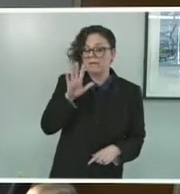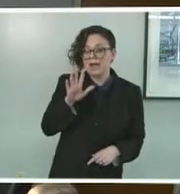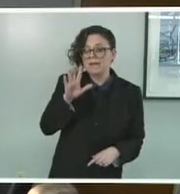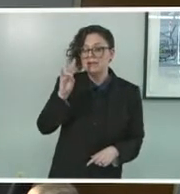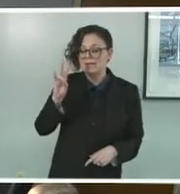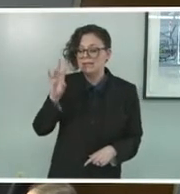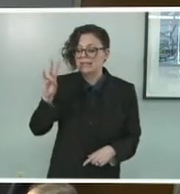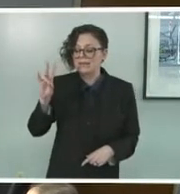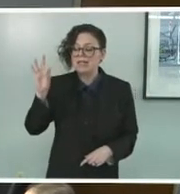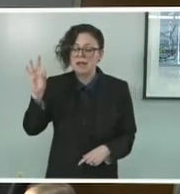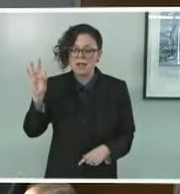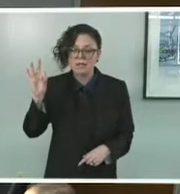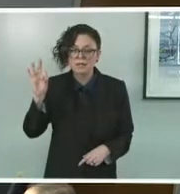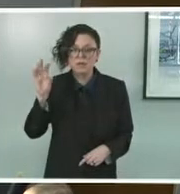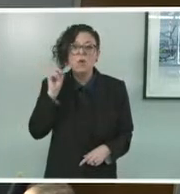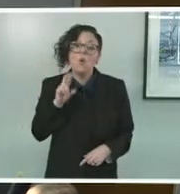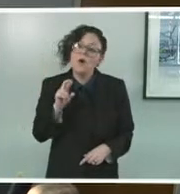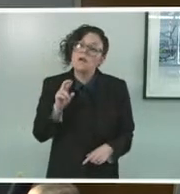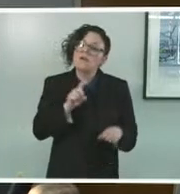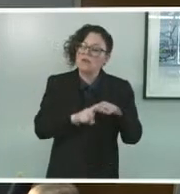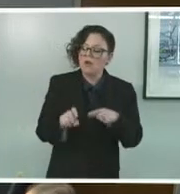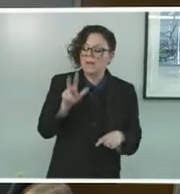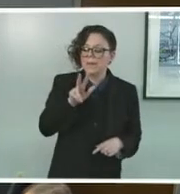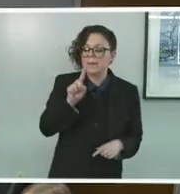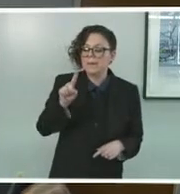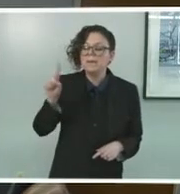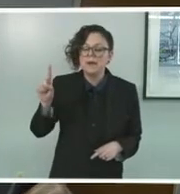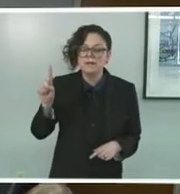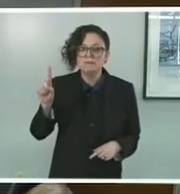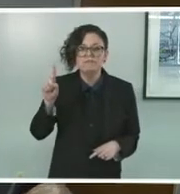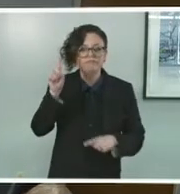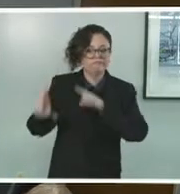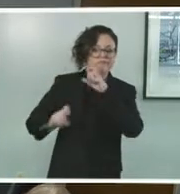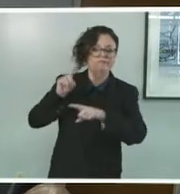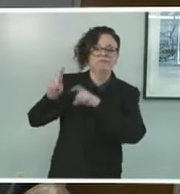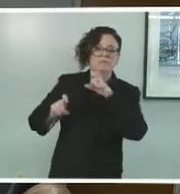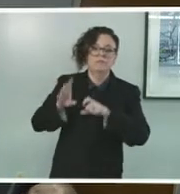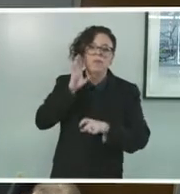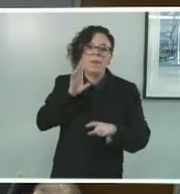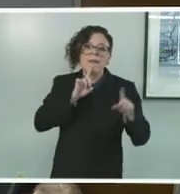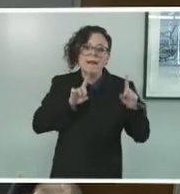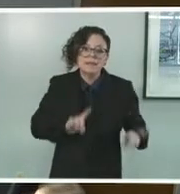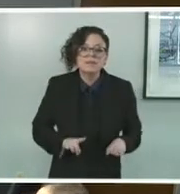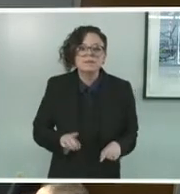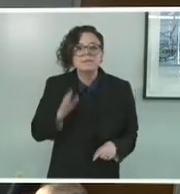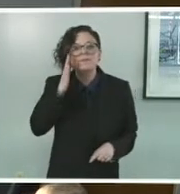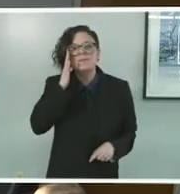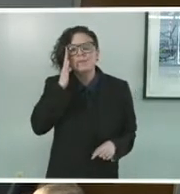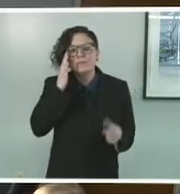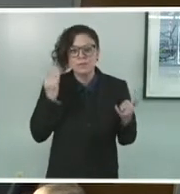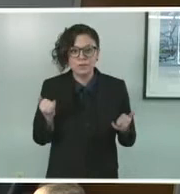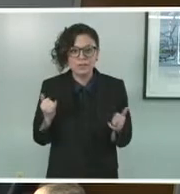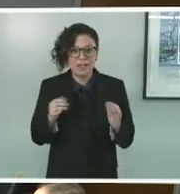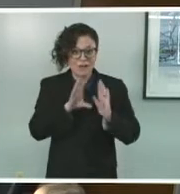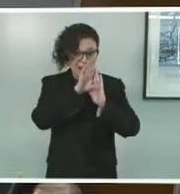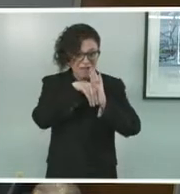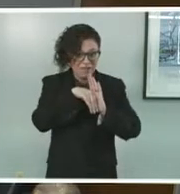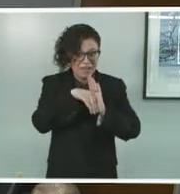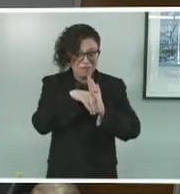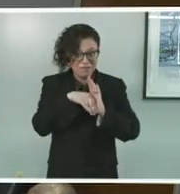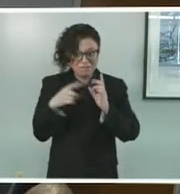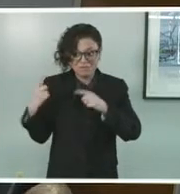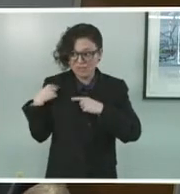207-5779, or simply 311 at the city to get questions answered. So we're about 30 minutes in. Can we keep going? We've